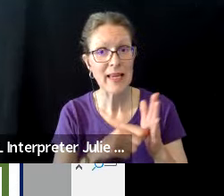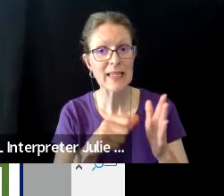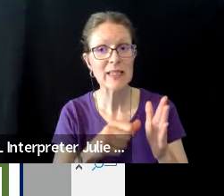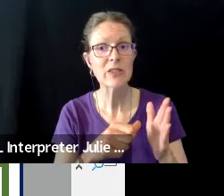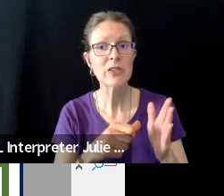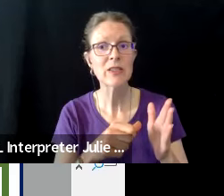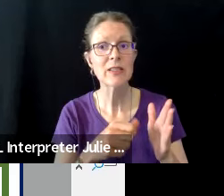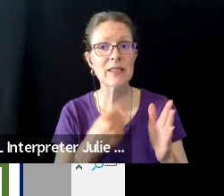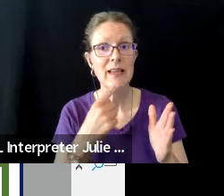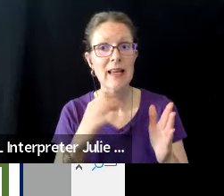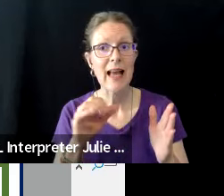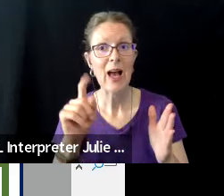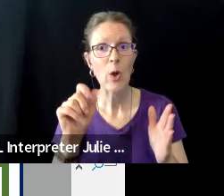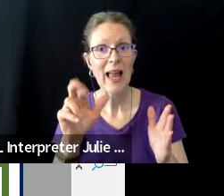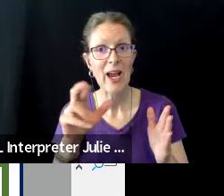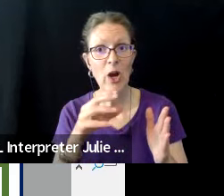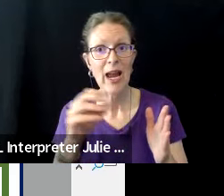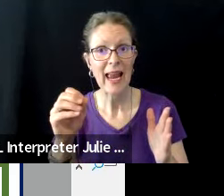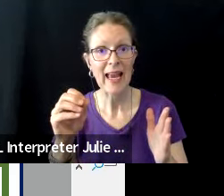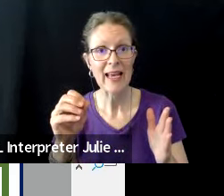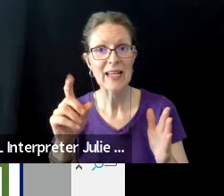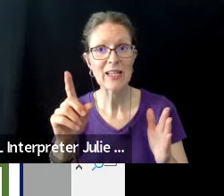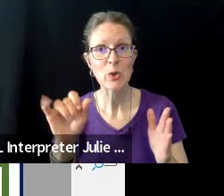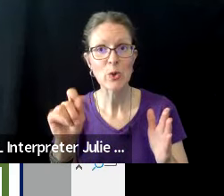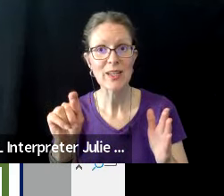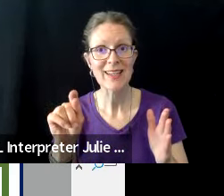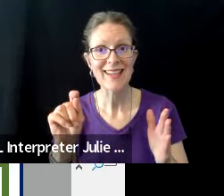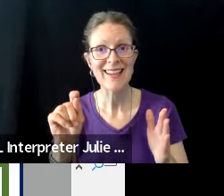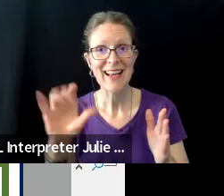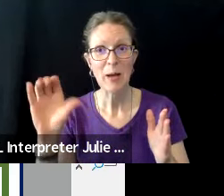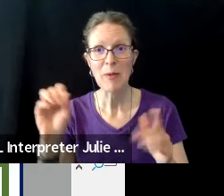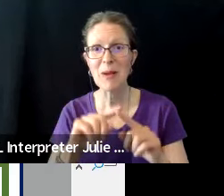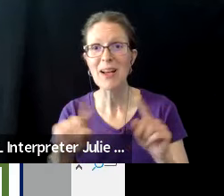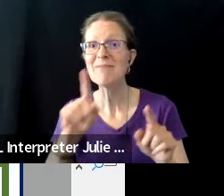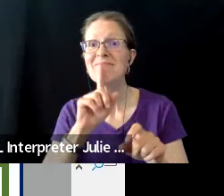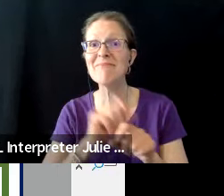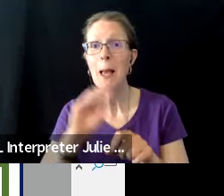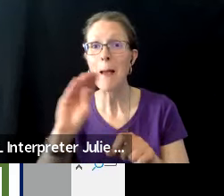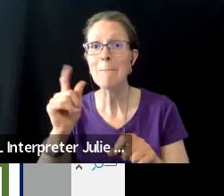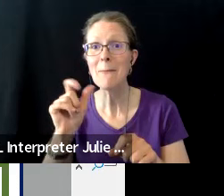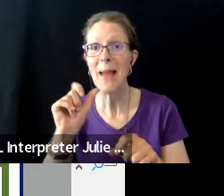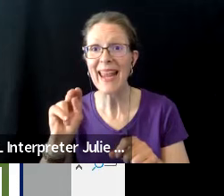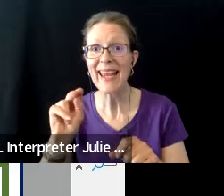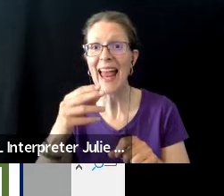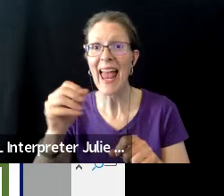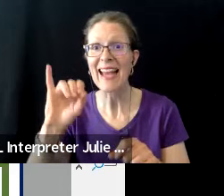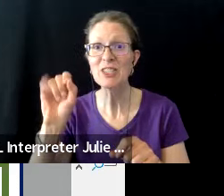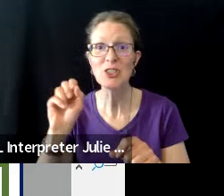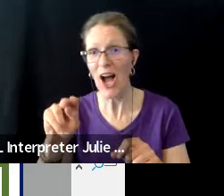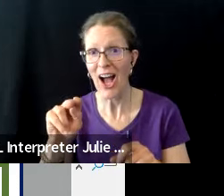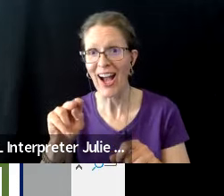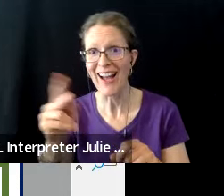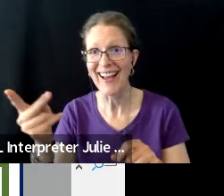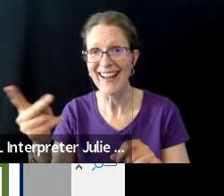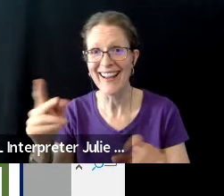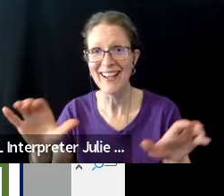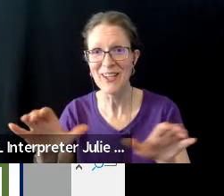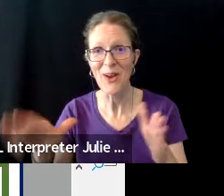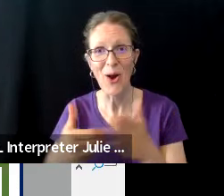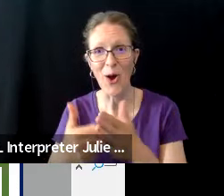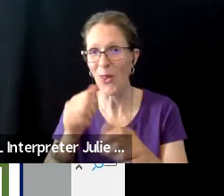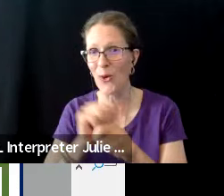Outlier and Goodwin Companies, but it's really Megan and John doing all the hard work. So we appreciate all that they've done. And you